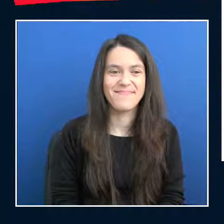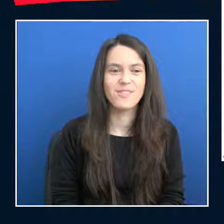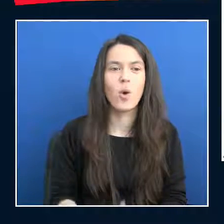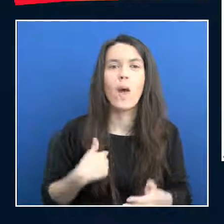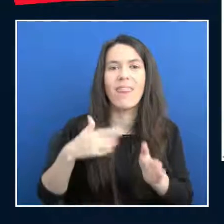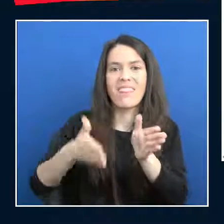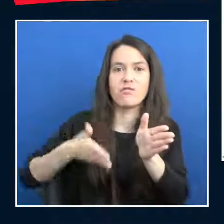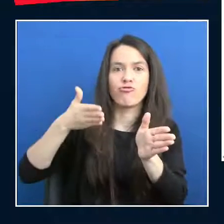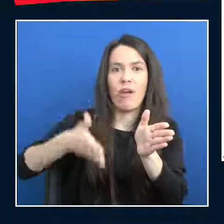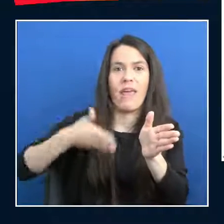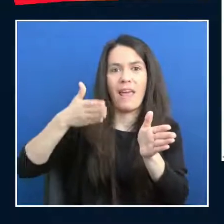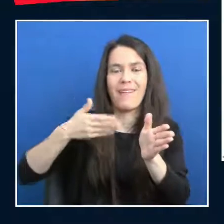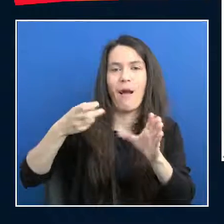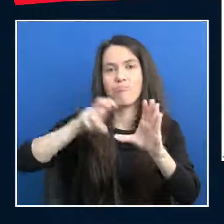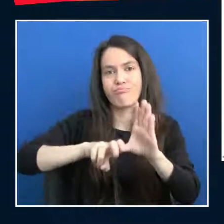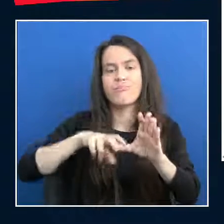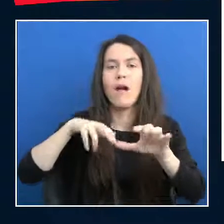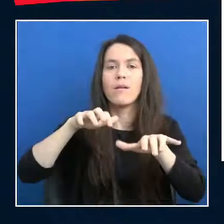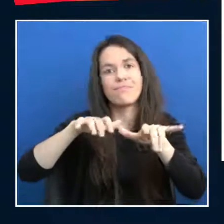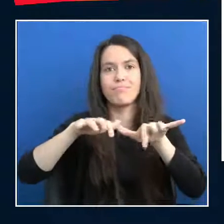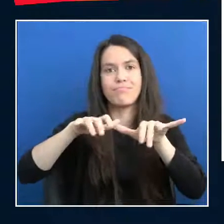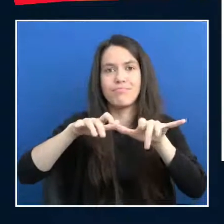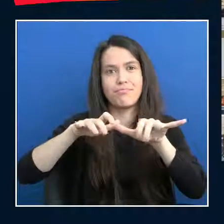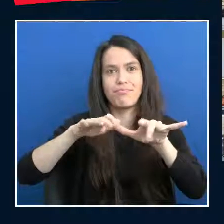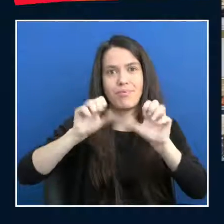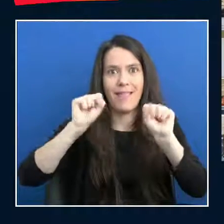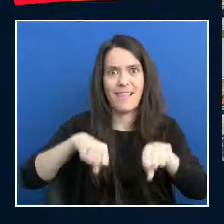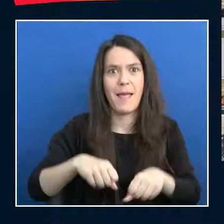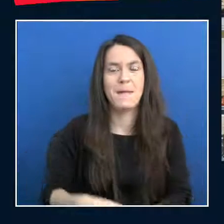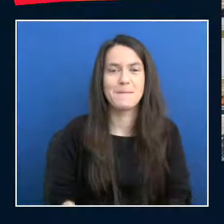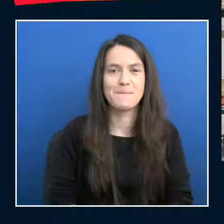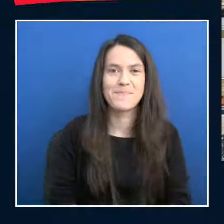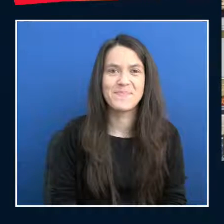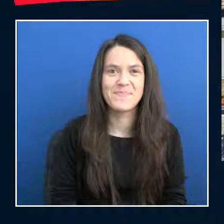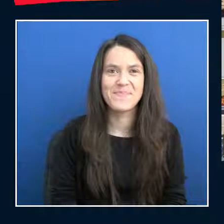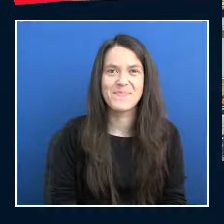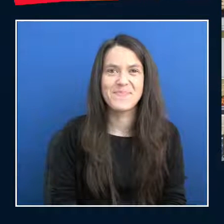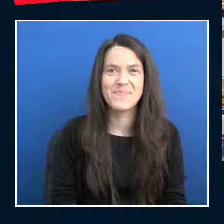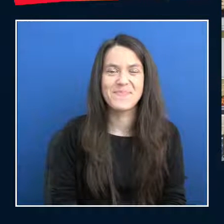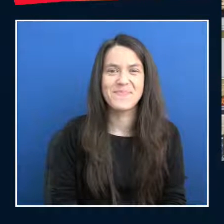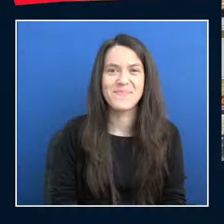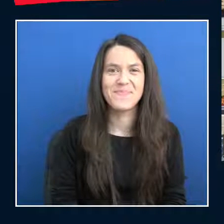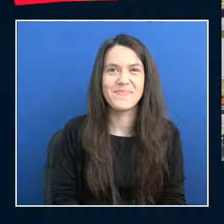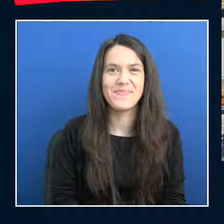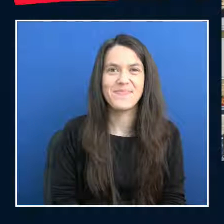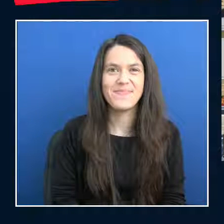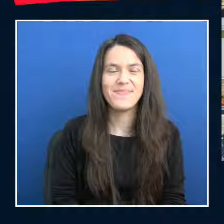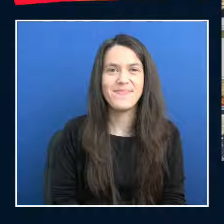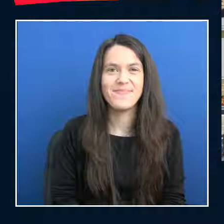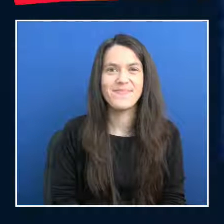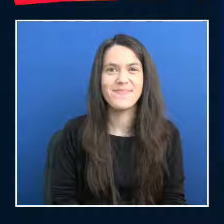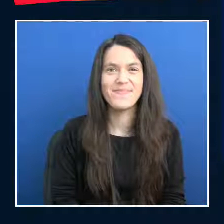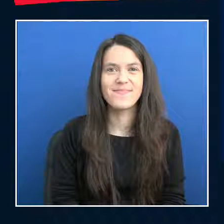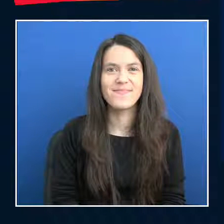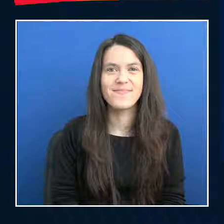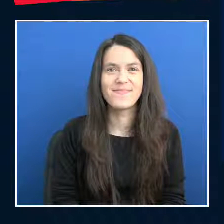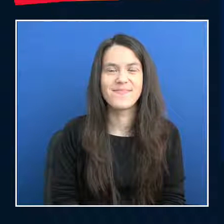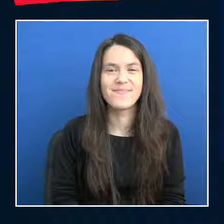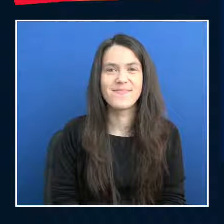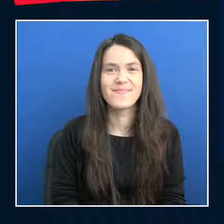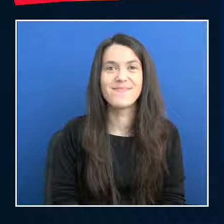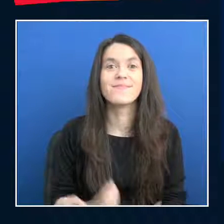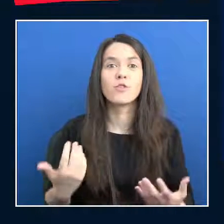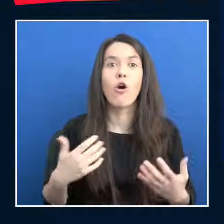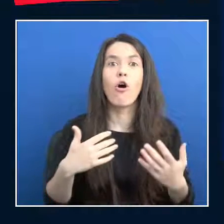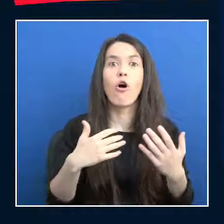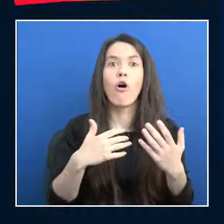So far so good. And with Docker Compose push, you can also push everything to your registry. Speaking